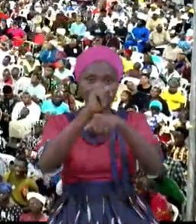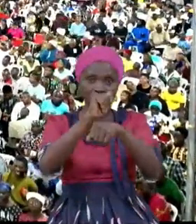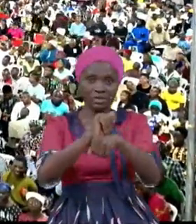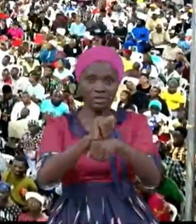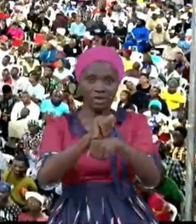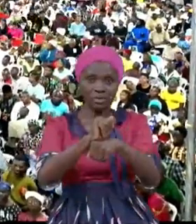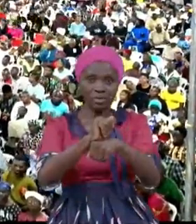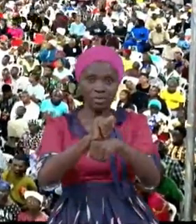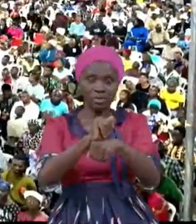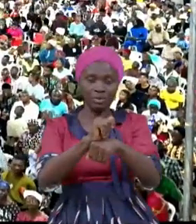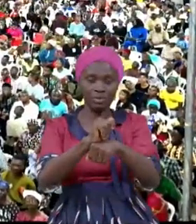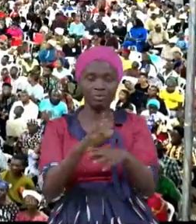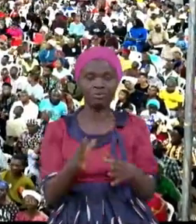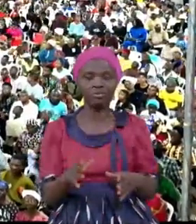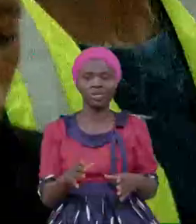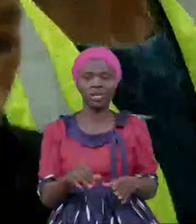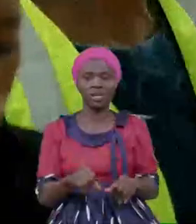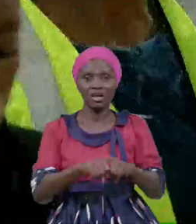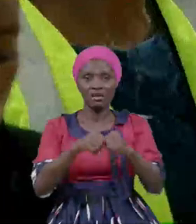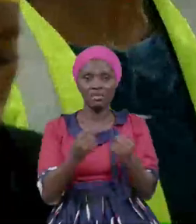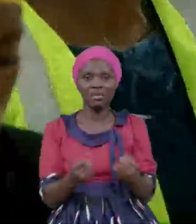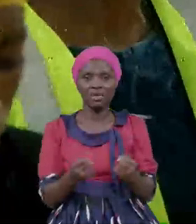Broken bones will be mended.